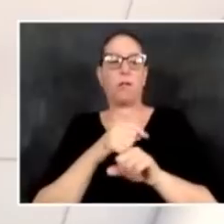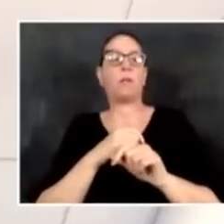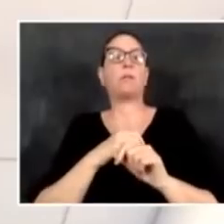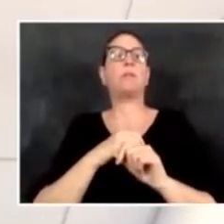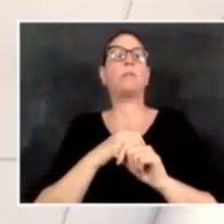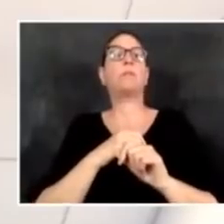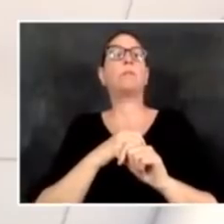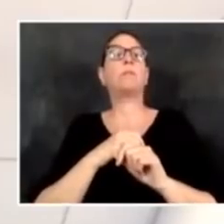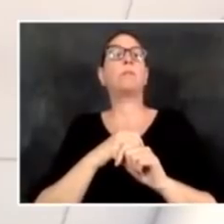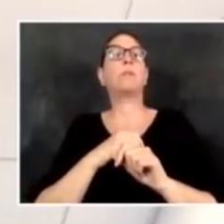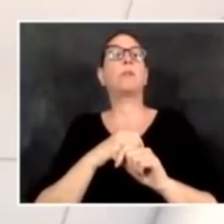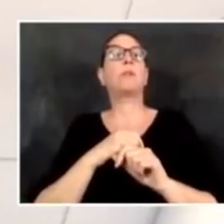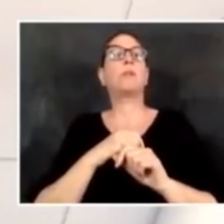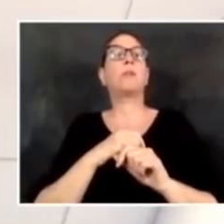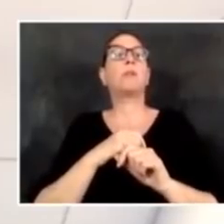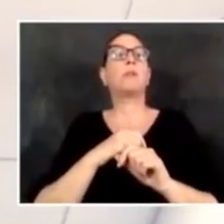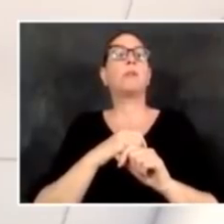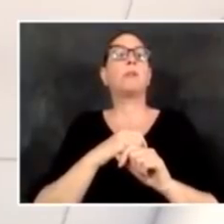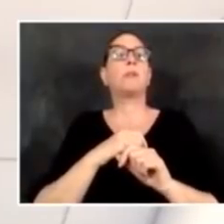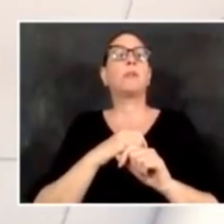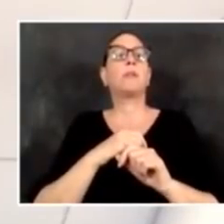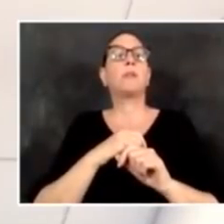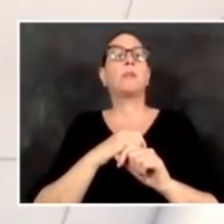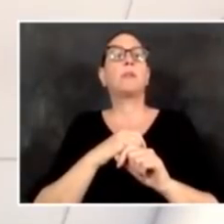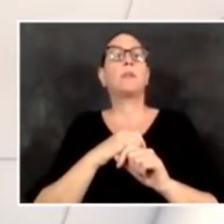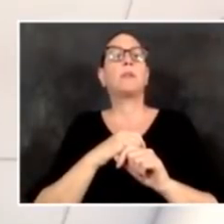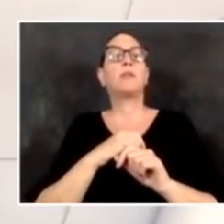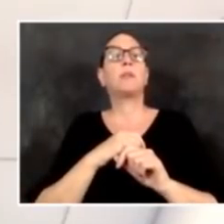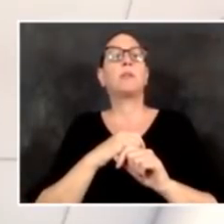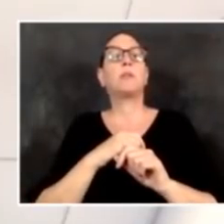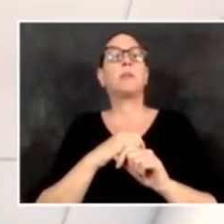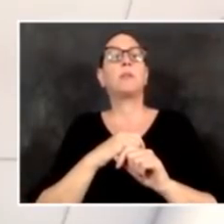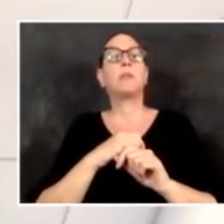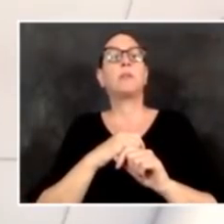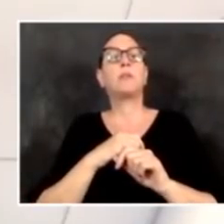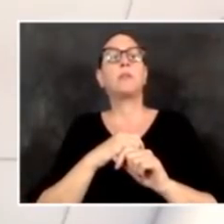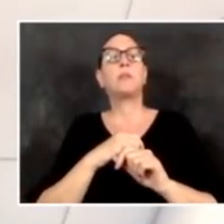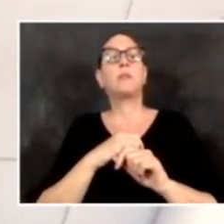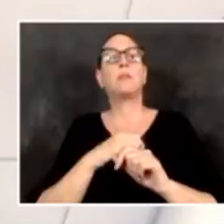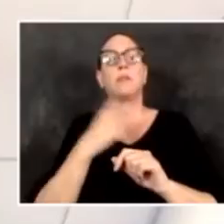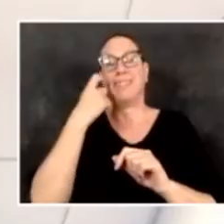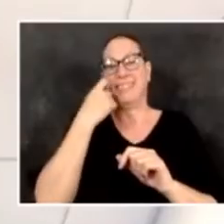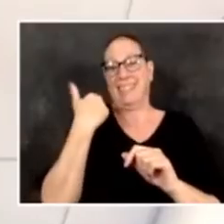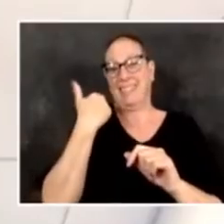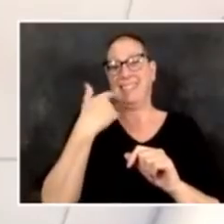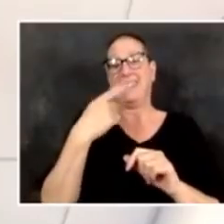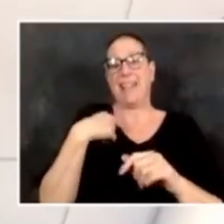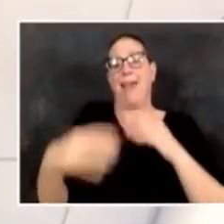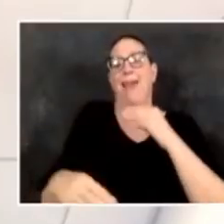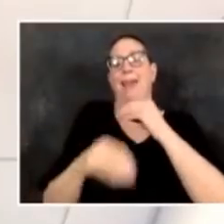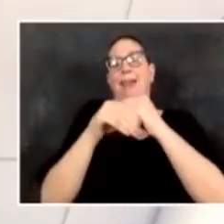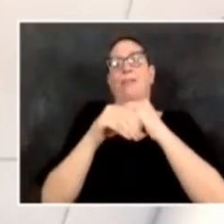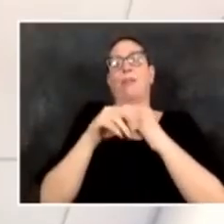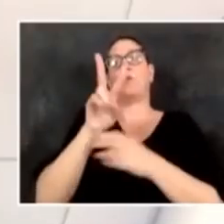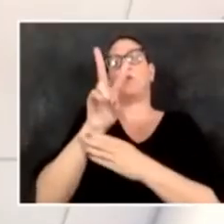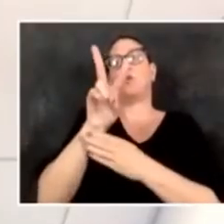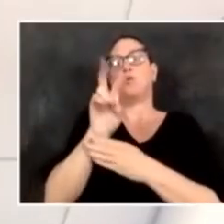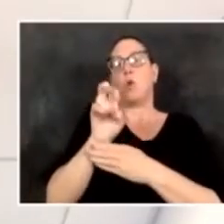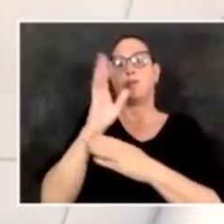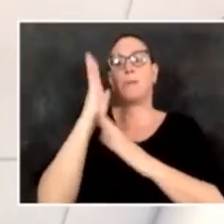on, beginning to bring on 200 safe haven and stabilization beds, and we'll bring on more to be able to bring people